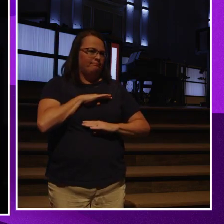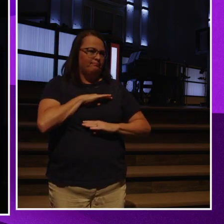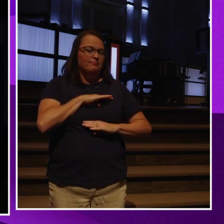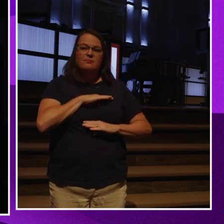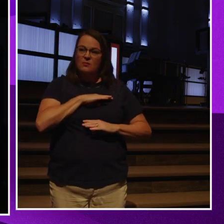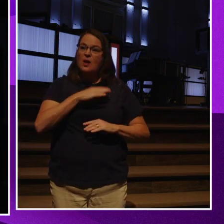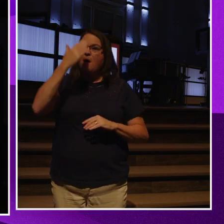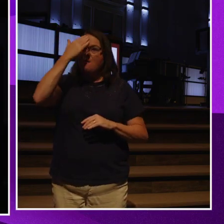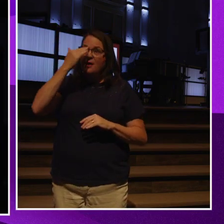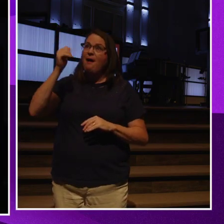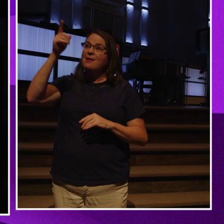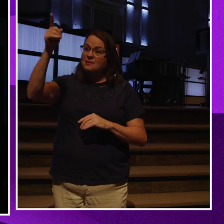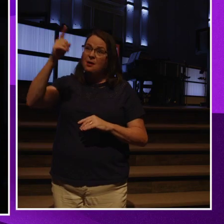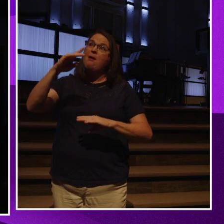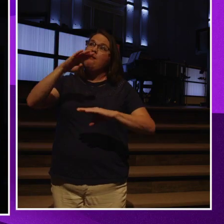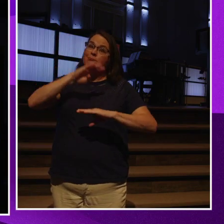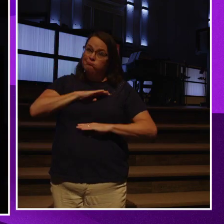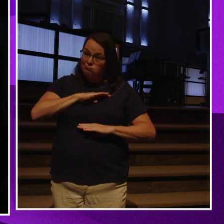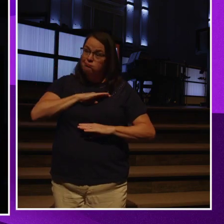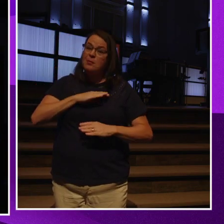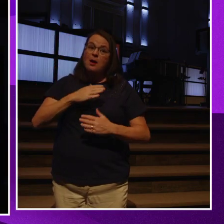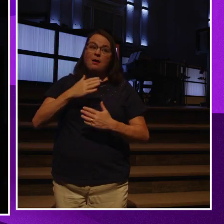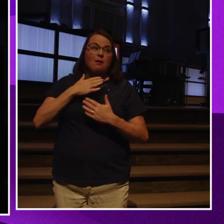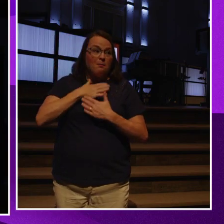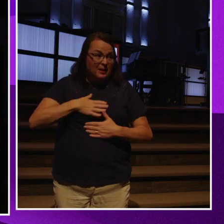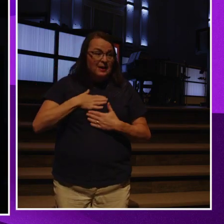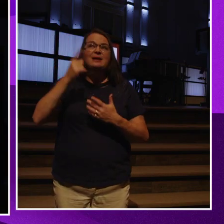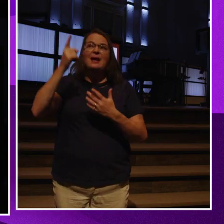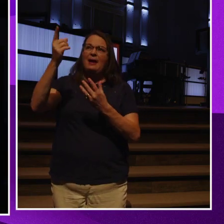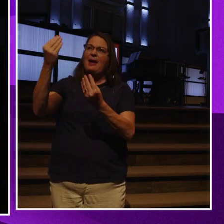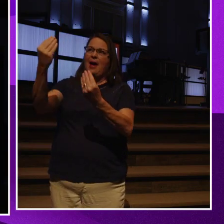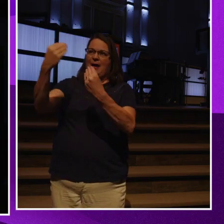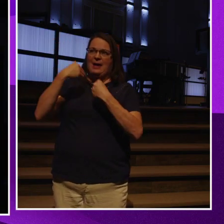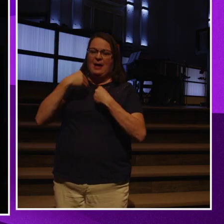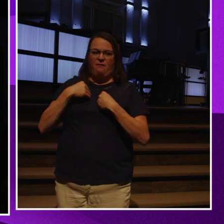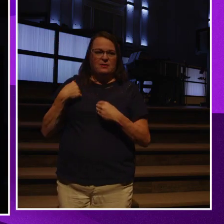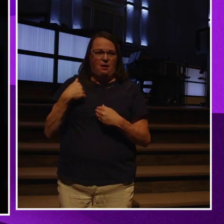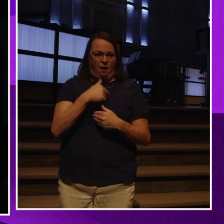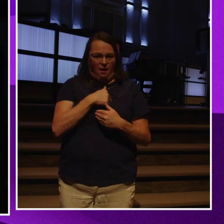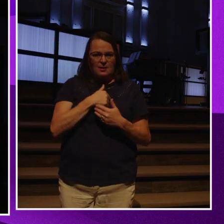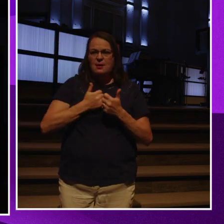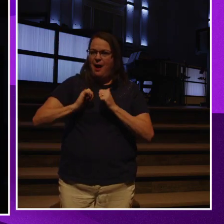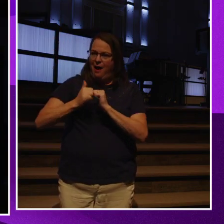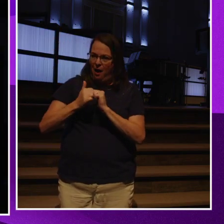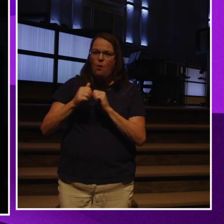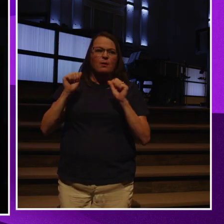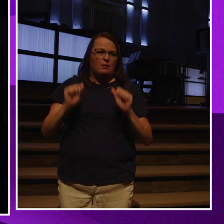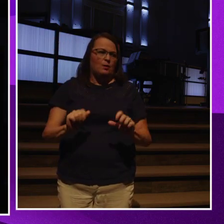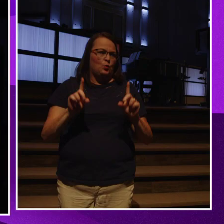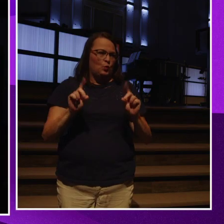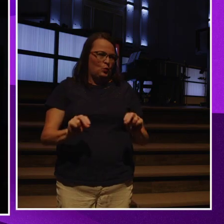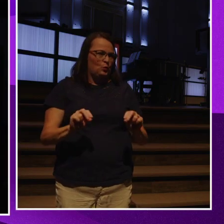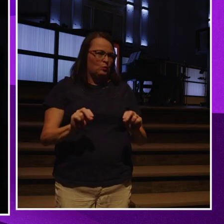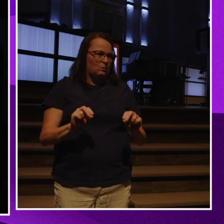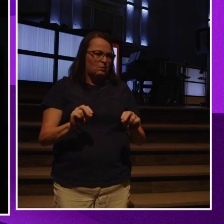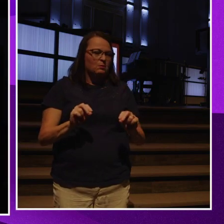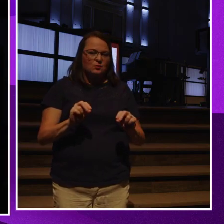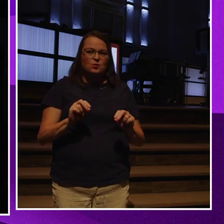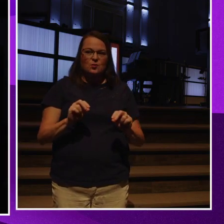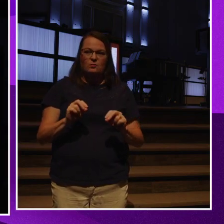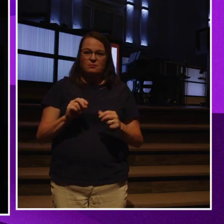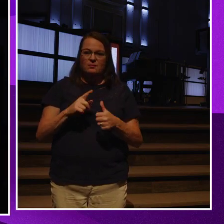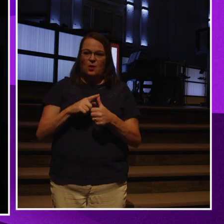it pleases him, he gives us the means, the ability to do it. So there's a